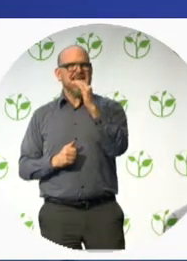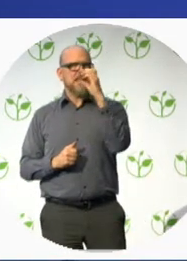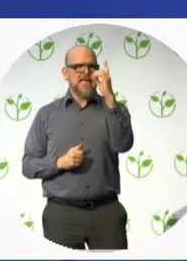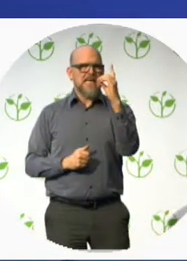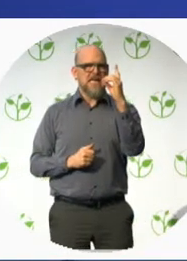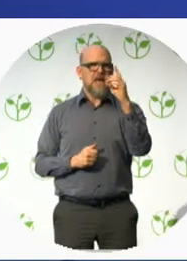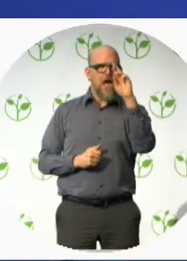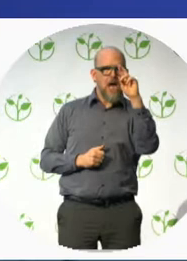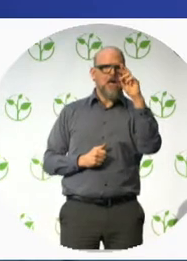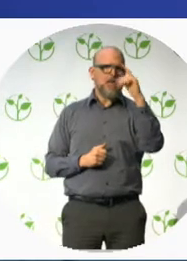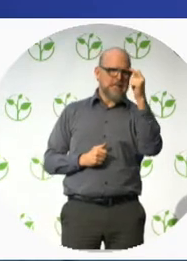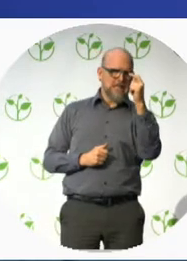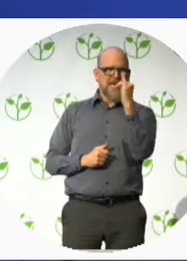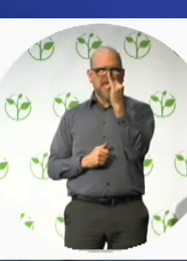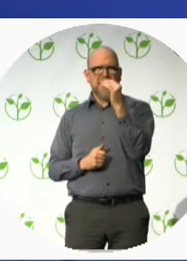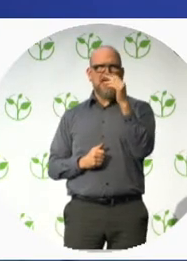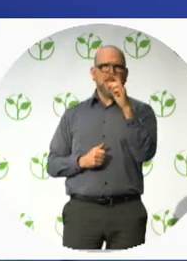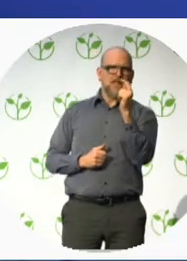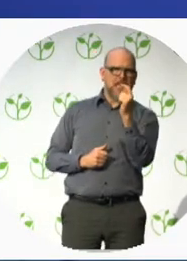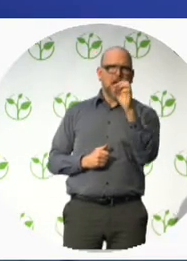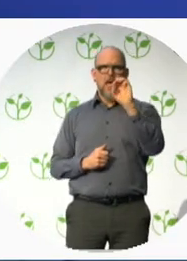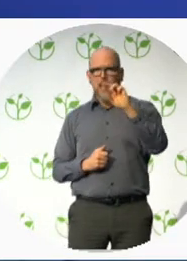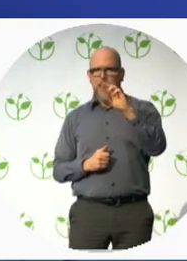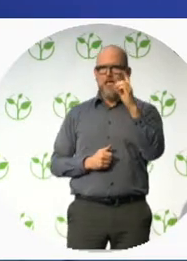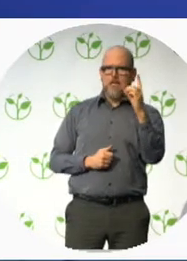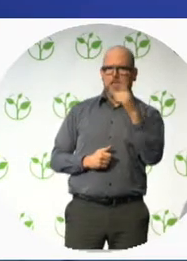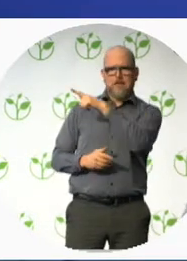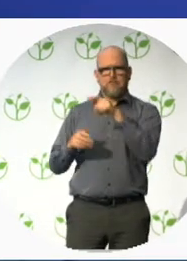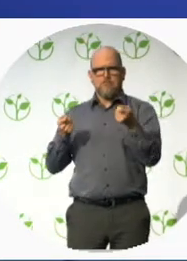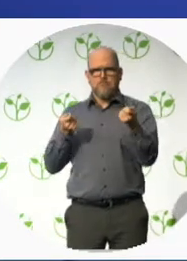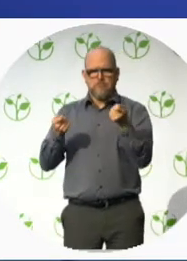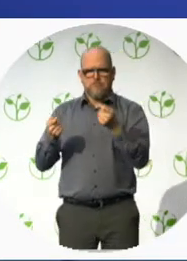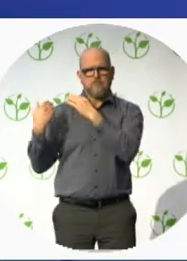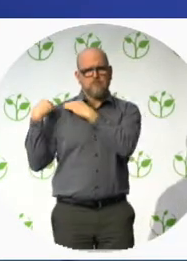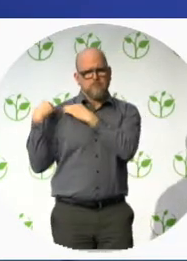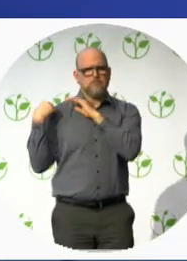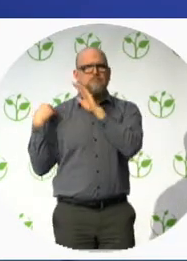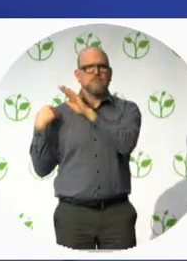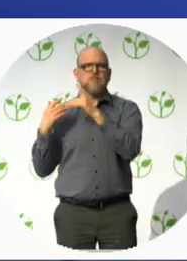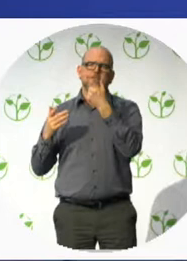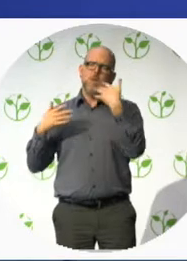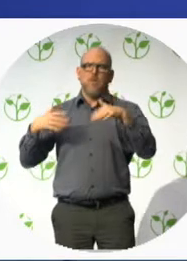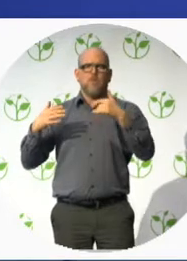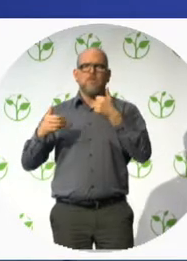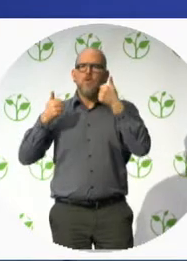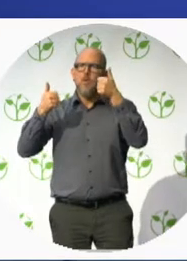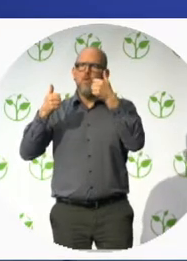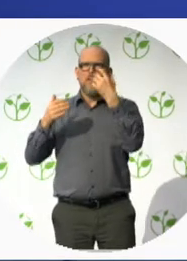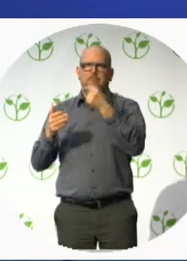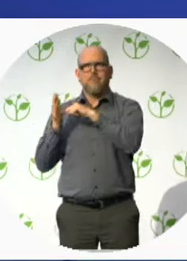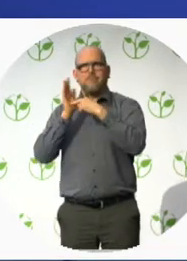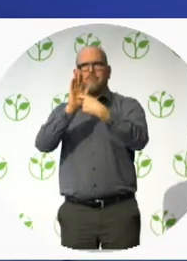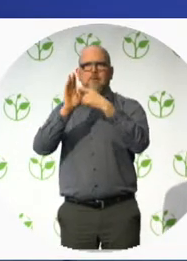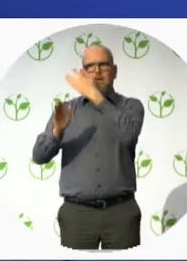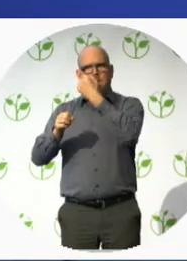House by the Small Business Administration for being a model of excellence in the Small Business Innovative Research